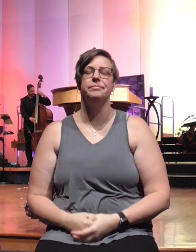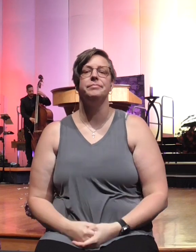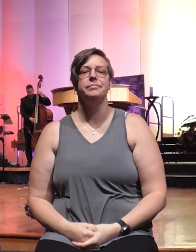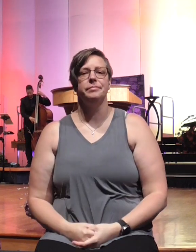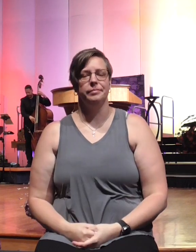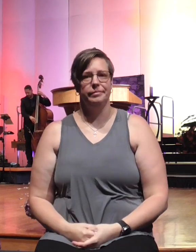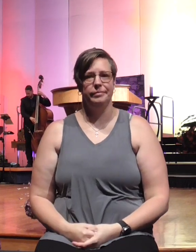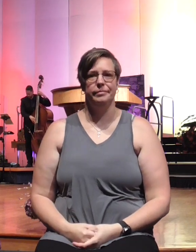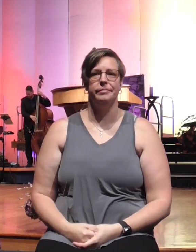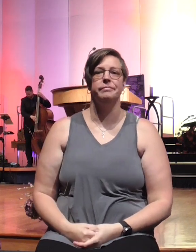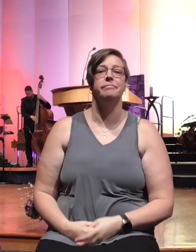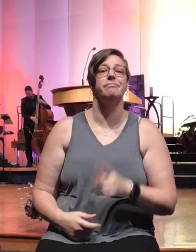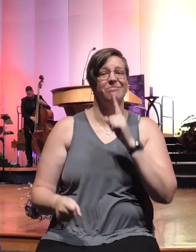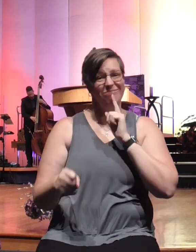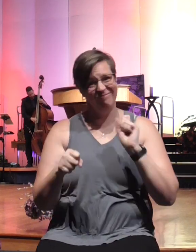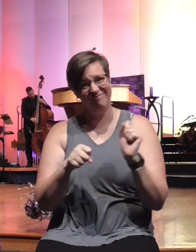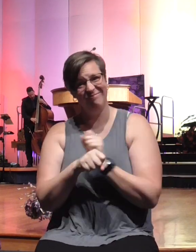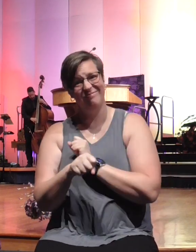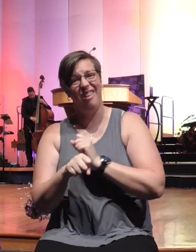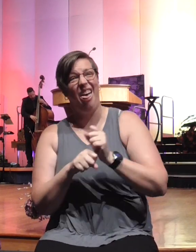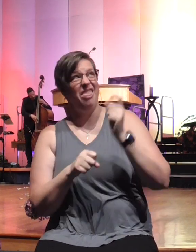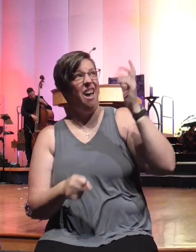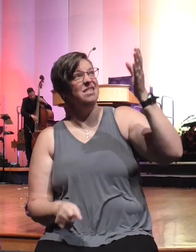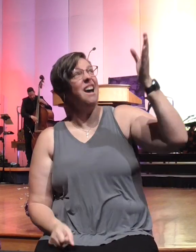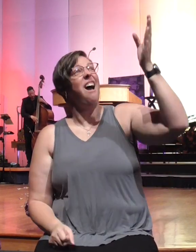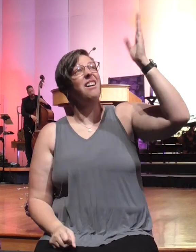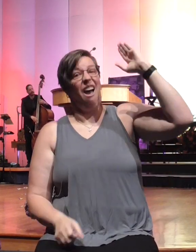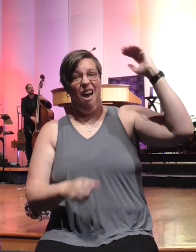It is God's love